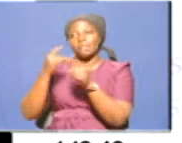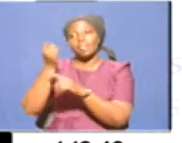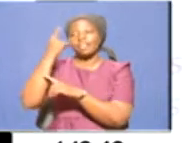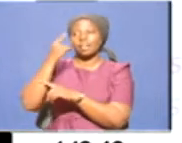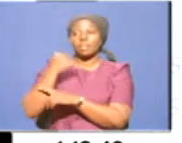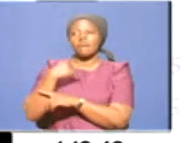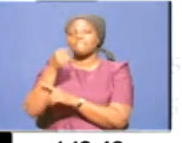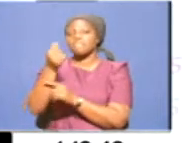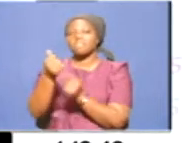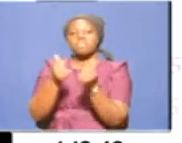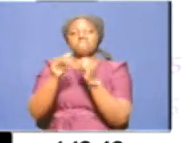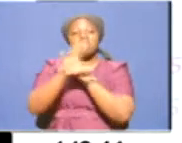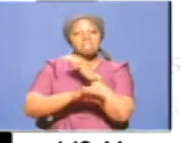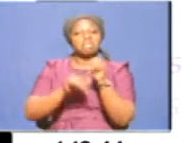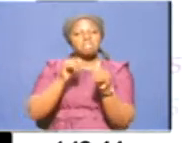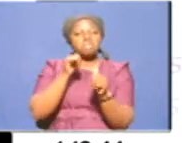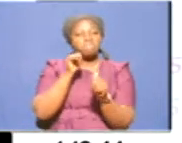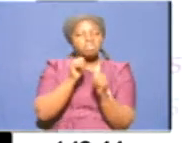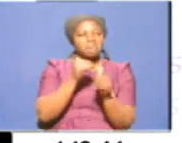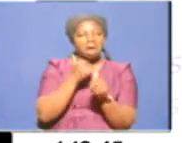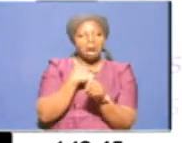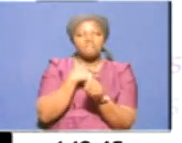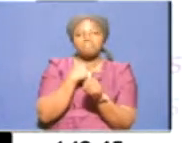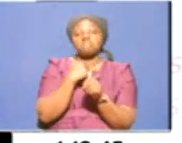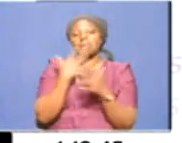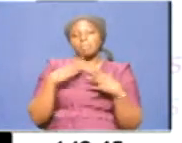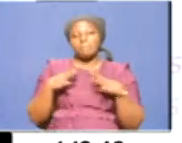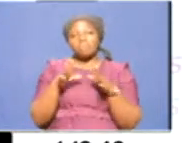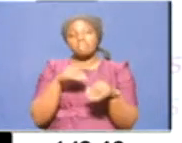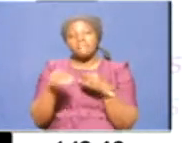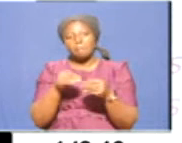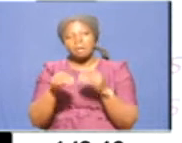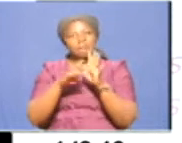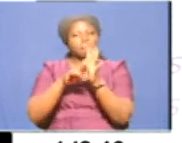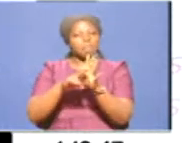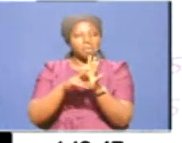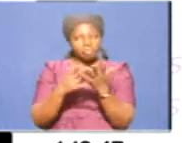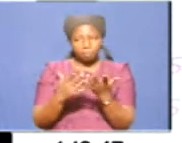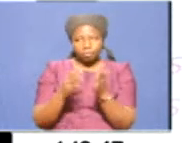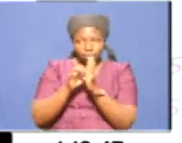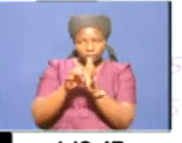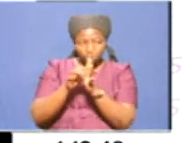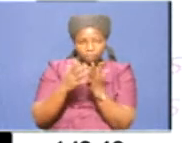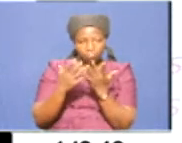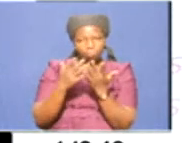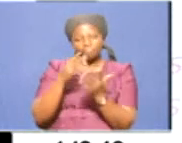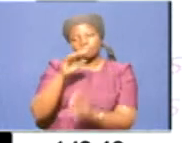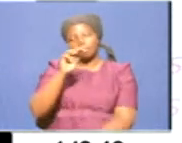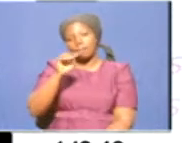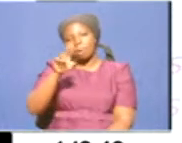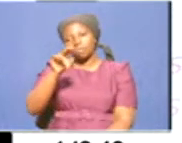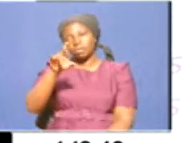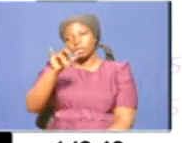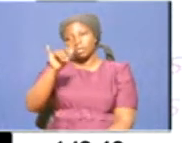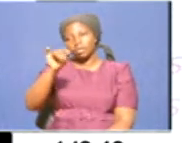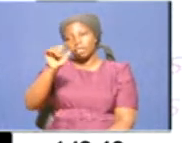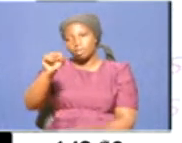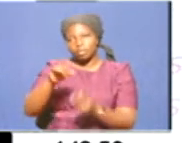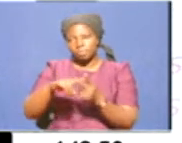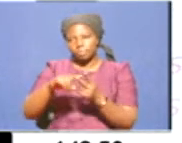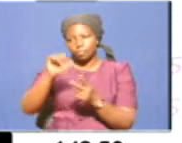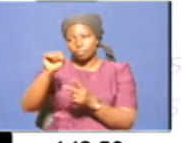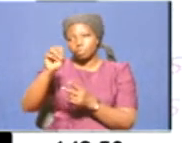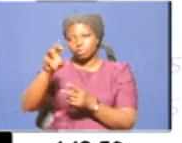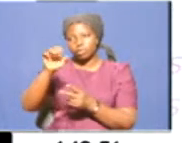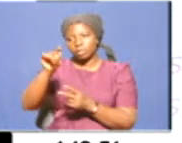the parliament, in their parliament. For example, Mauritius, Eswatini. How do you, as an association,